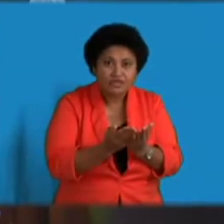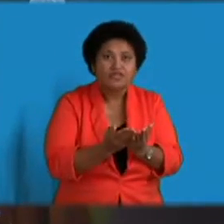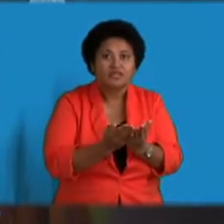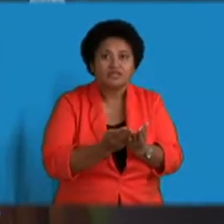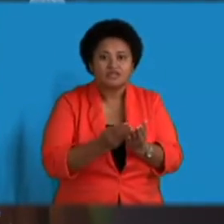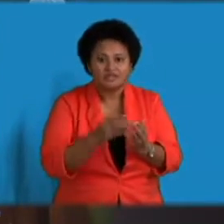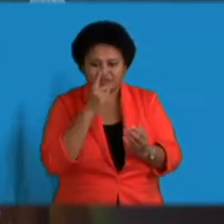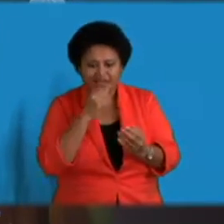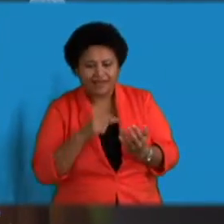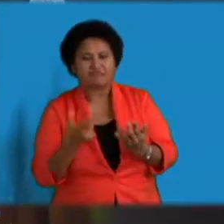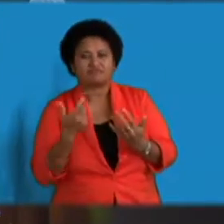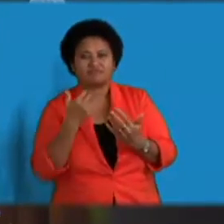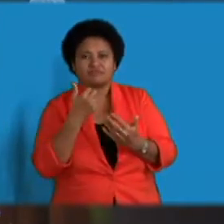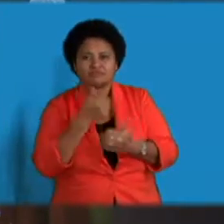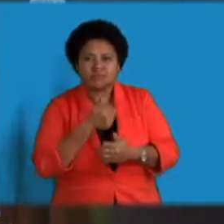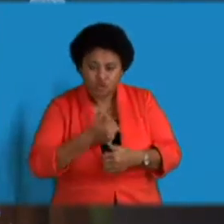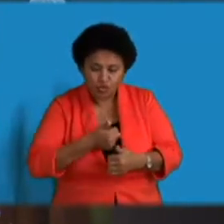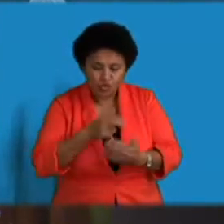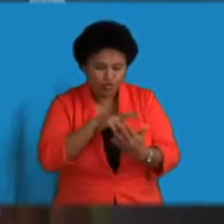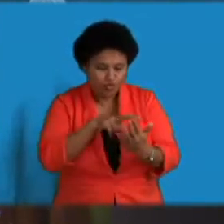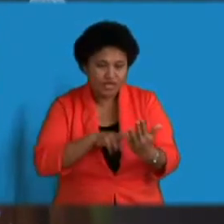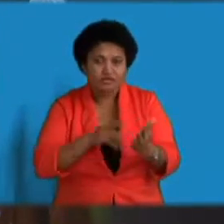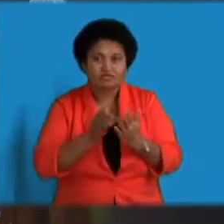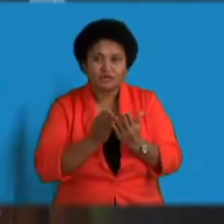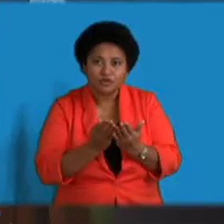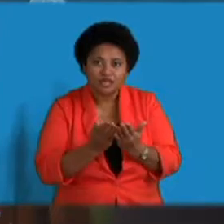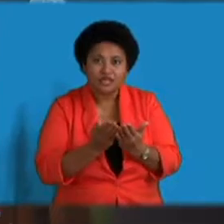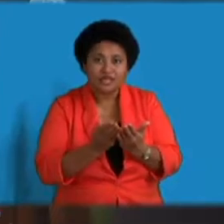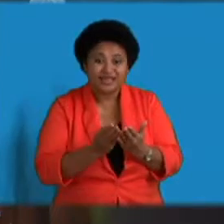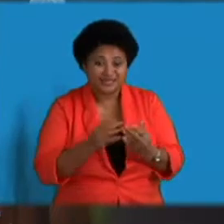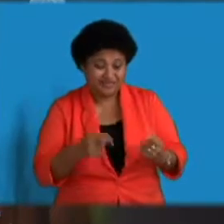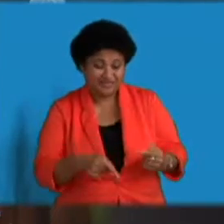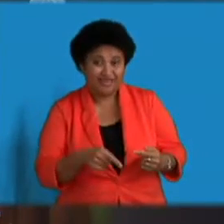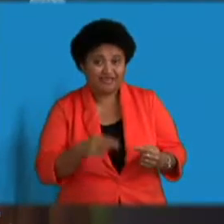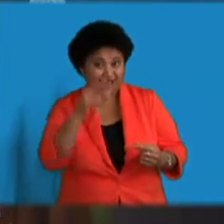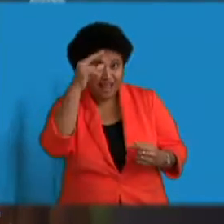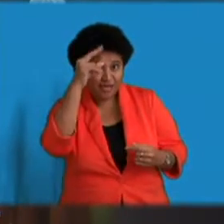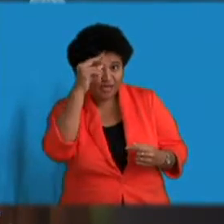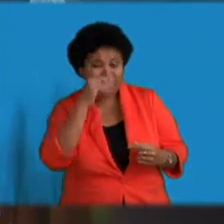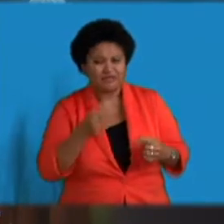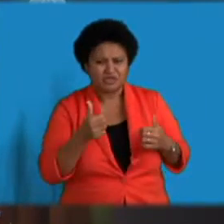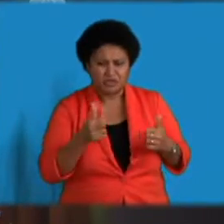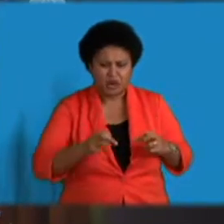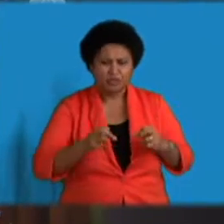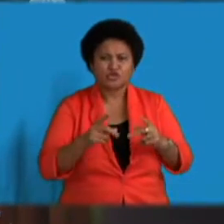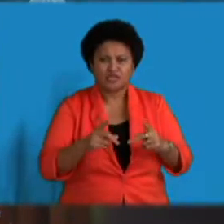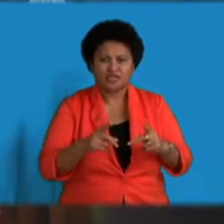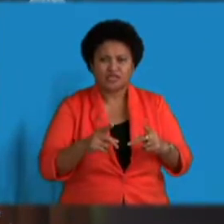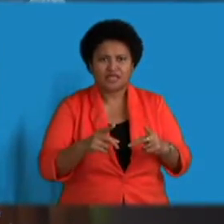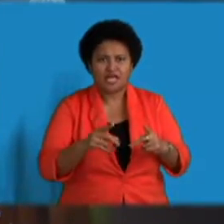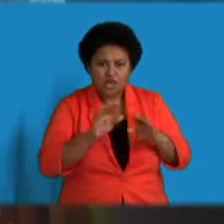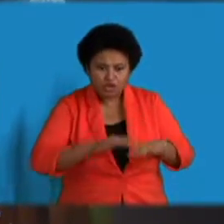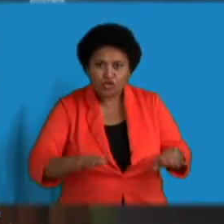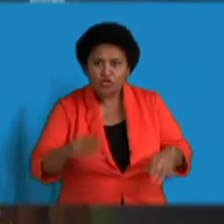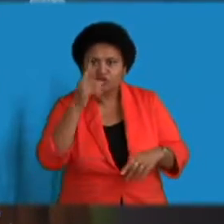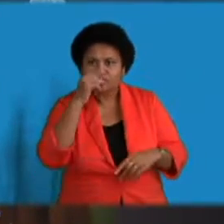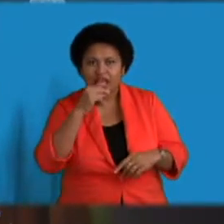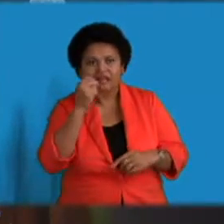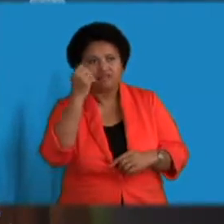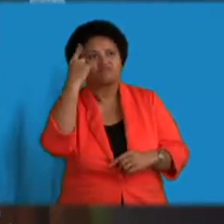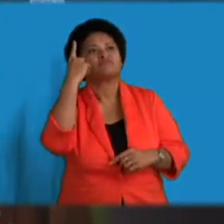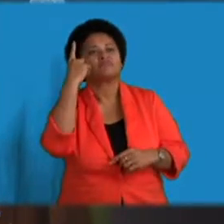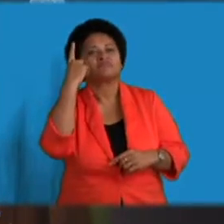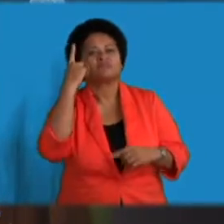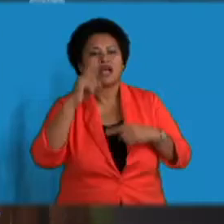it also provides an opportunity for students to understand better about the society, about the history of the country, open